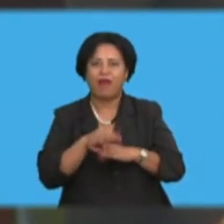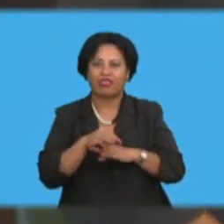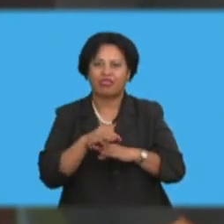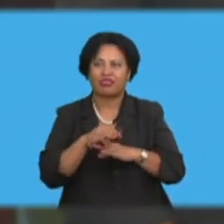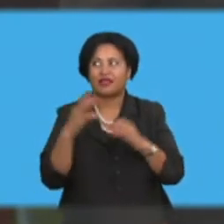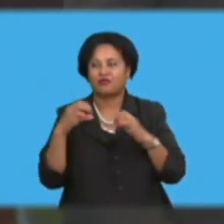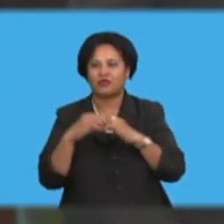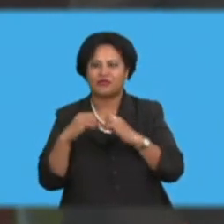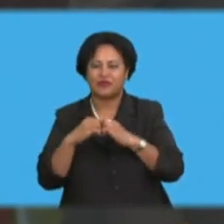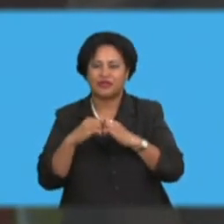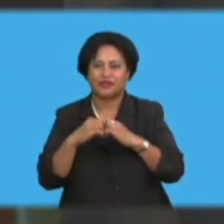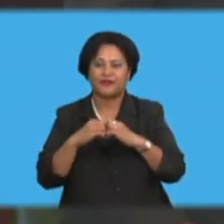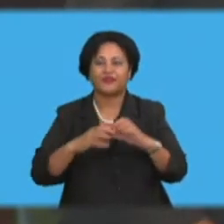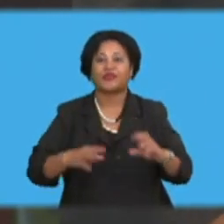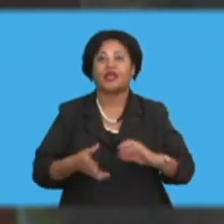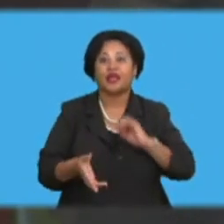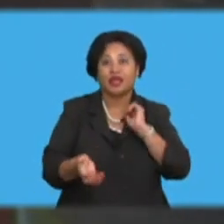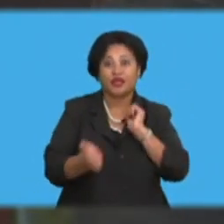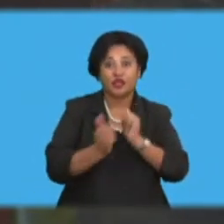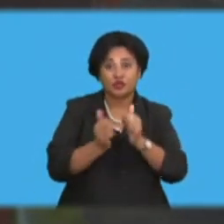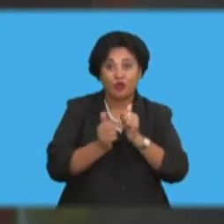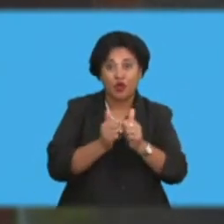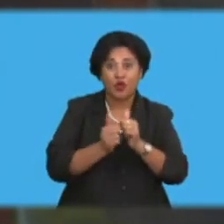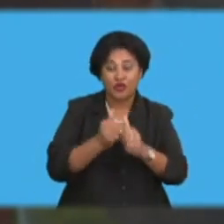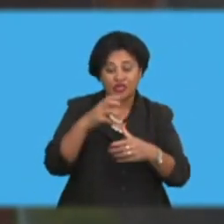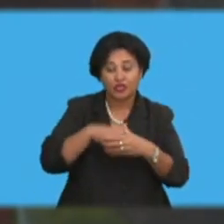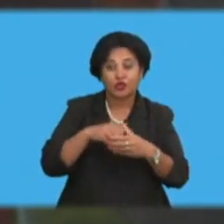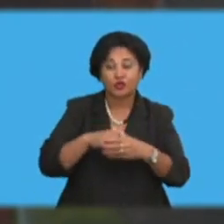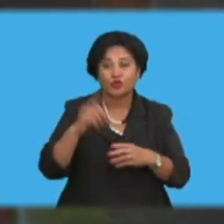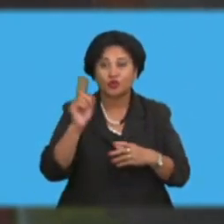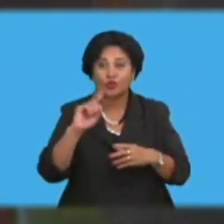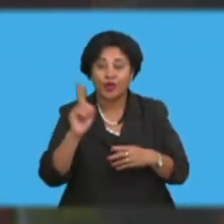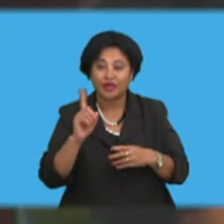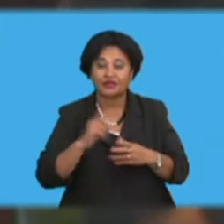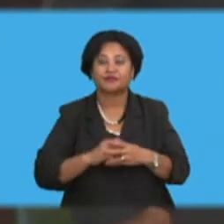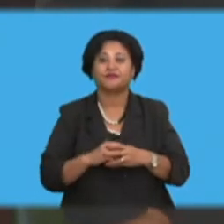sports in which Team Fiji will be the member of is